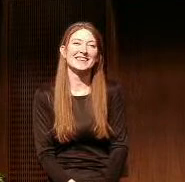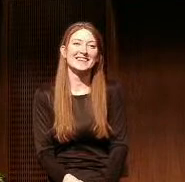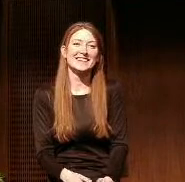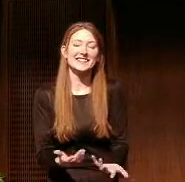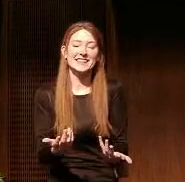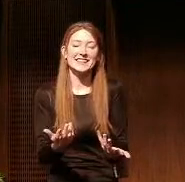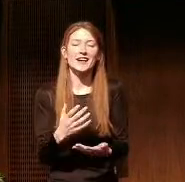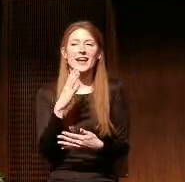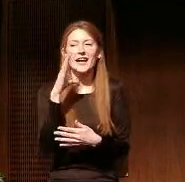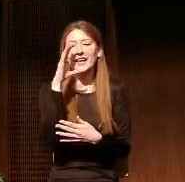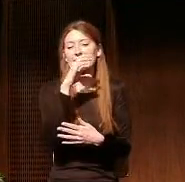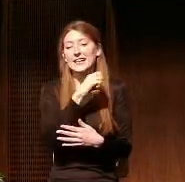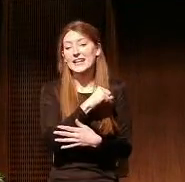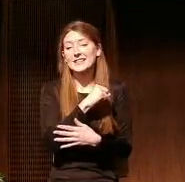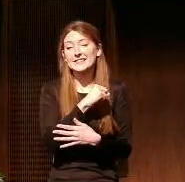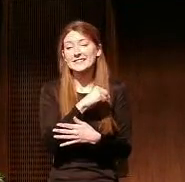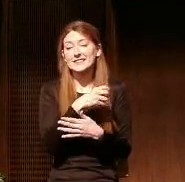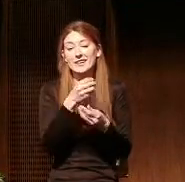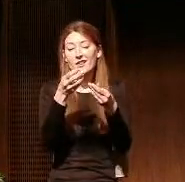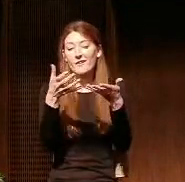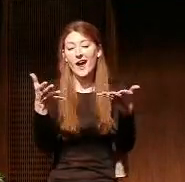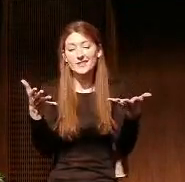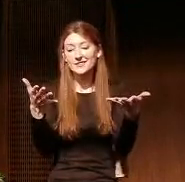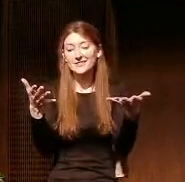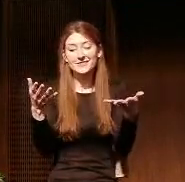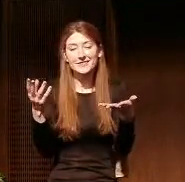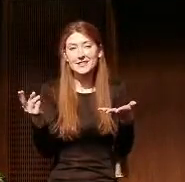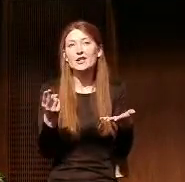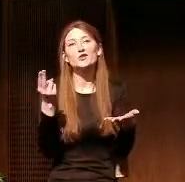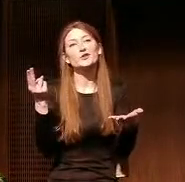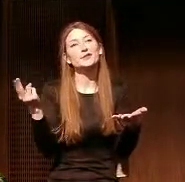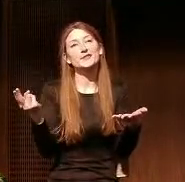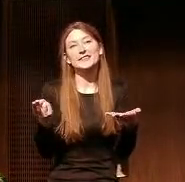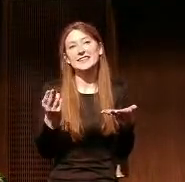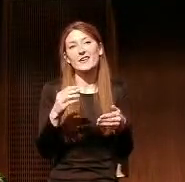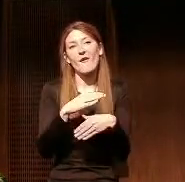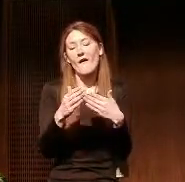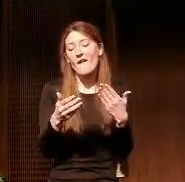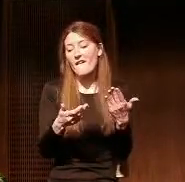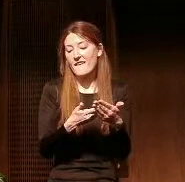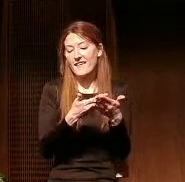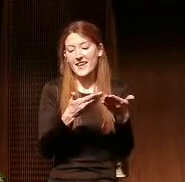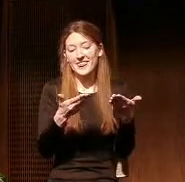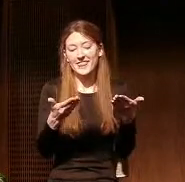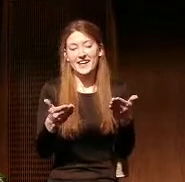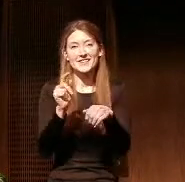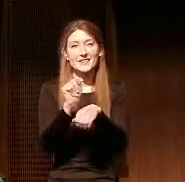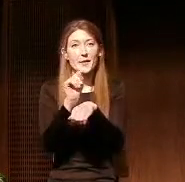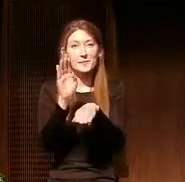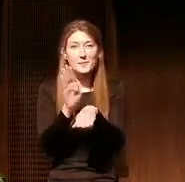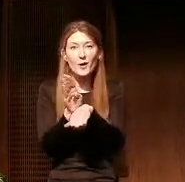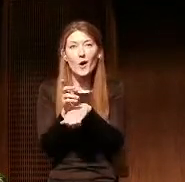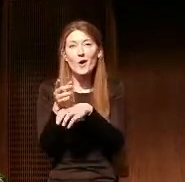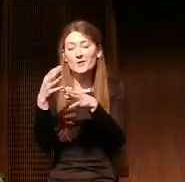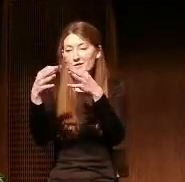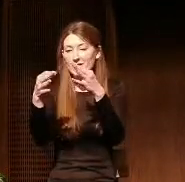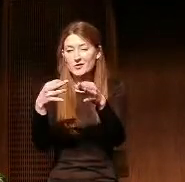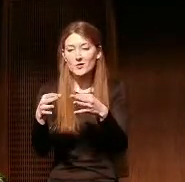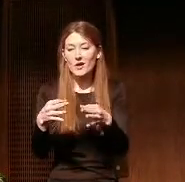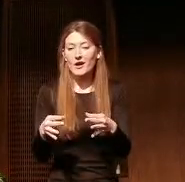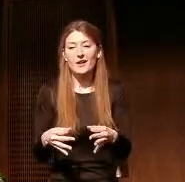guess the rest is history. All of those things that Tim described